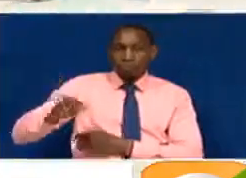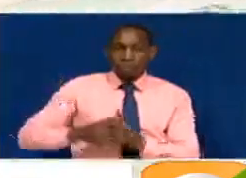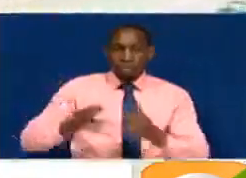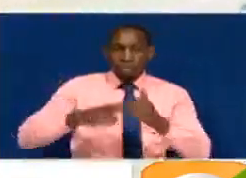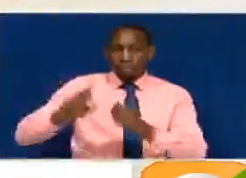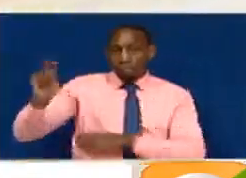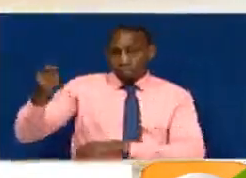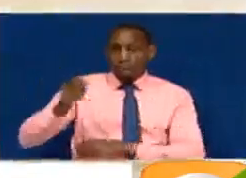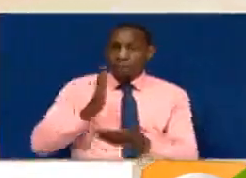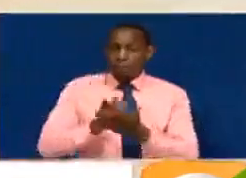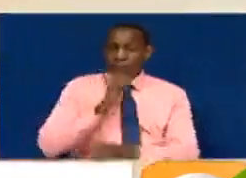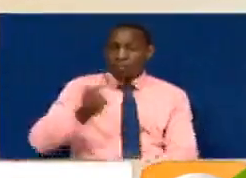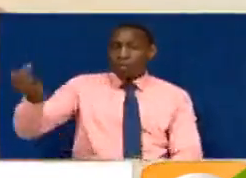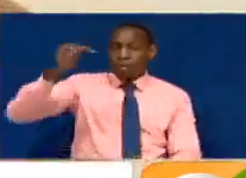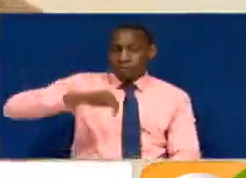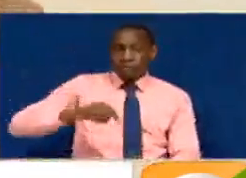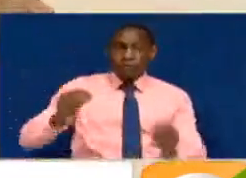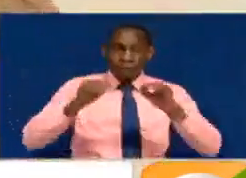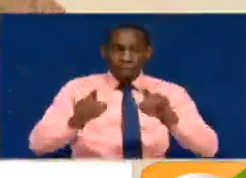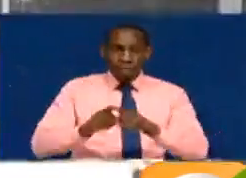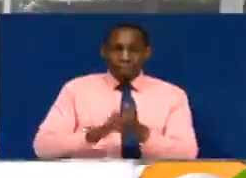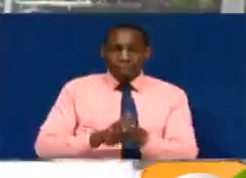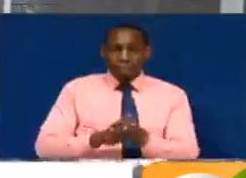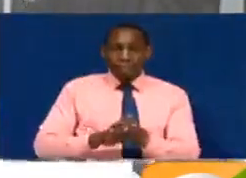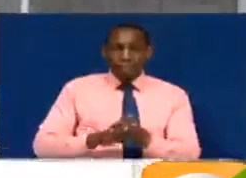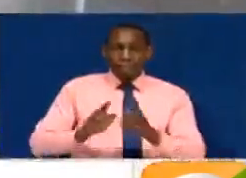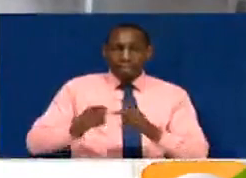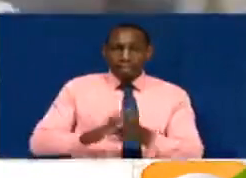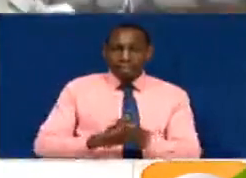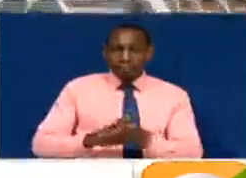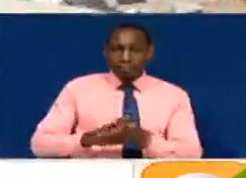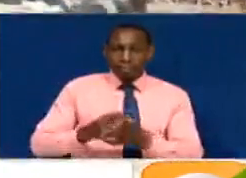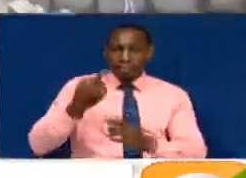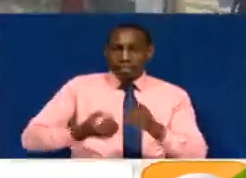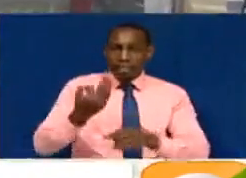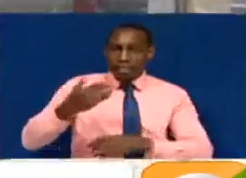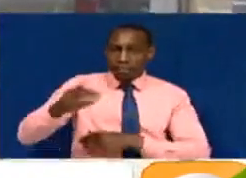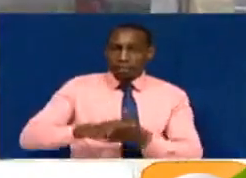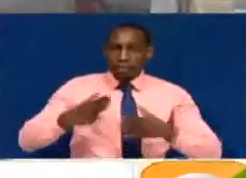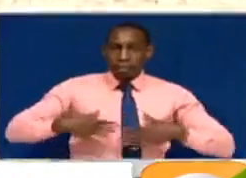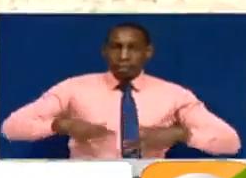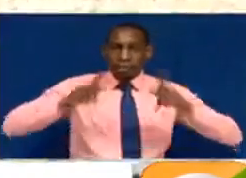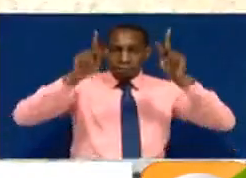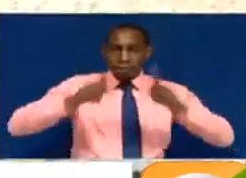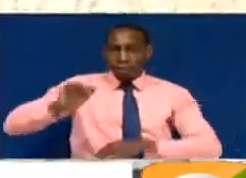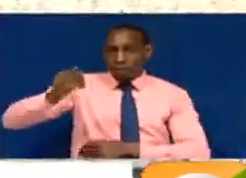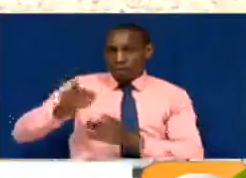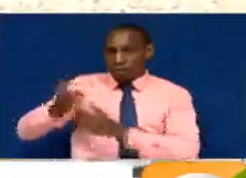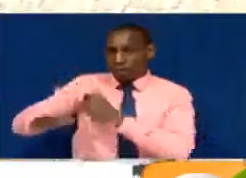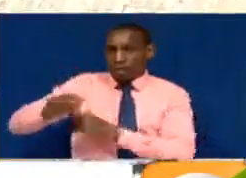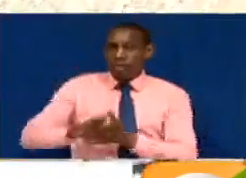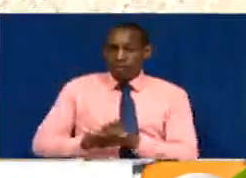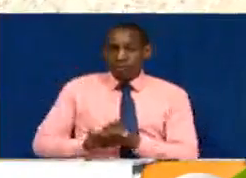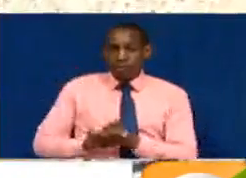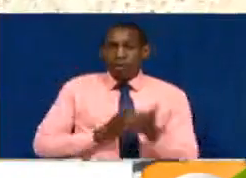seven heads of state have confirmed attendance for the summit that takes place every 3 years. The residents of Kisumu County and its environs look